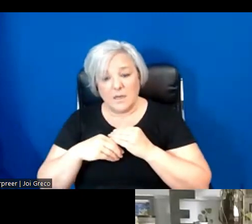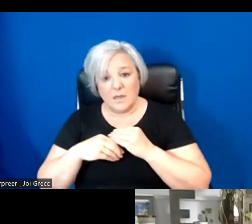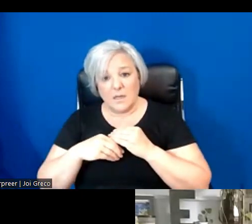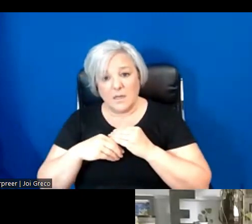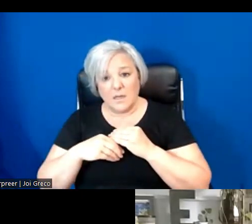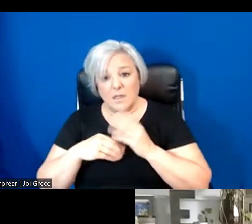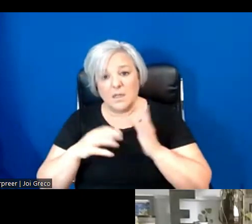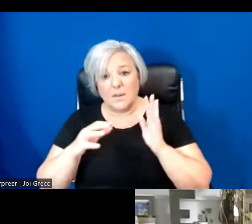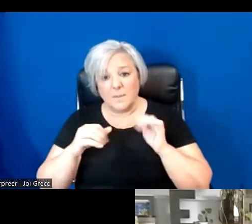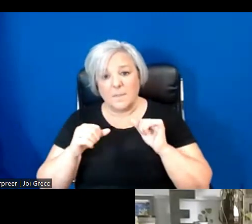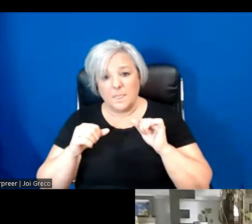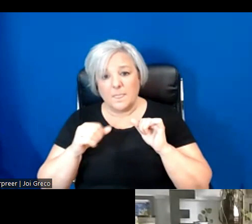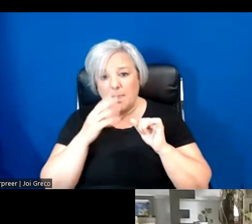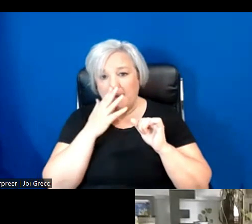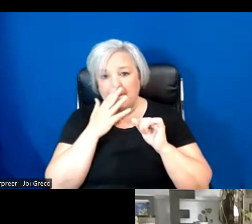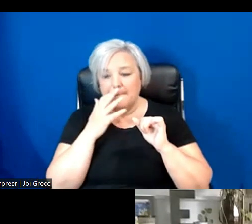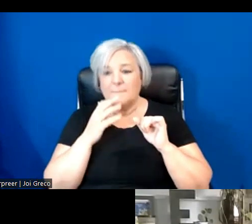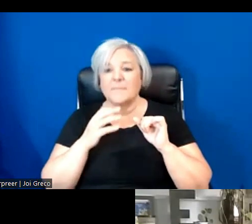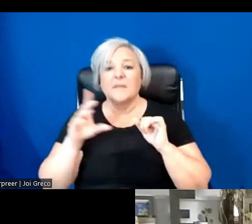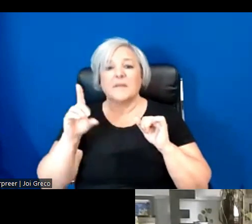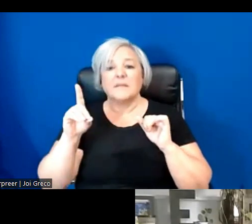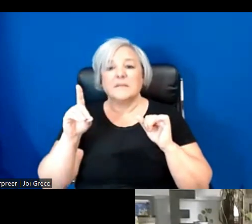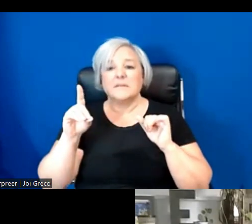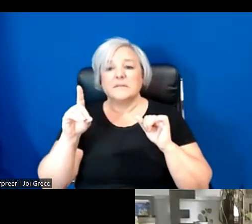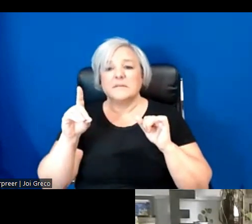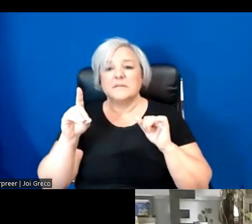Since I'm talking, David, we used